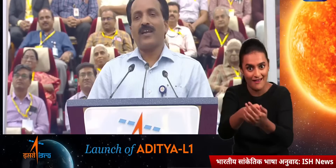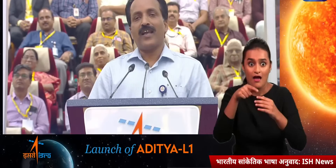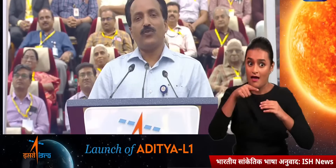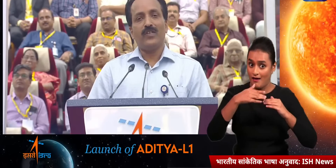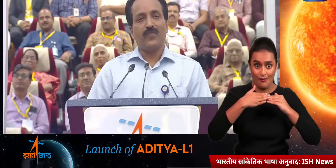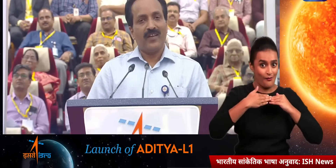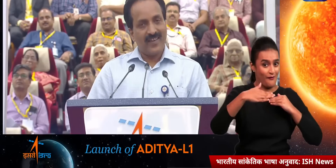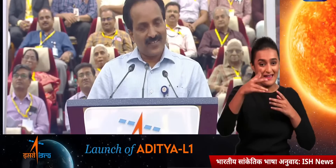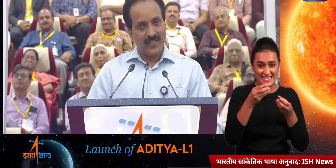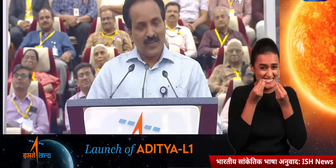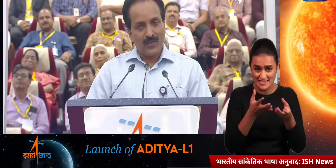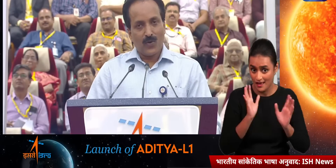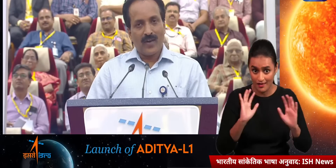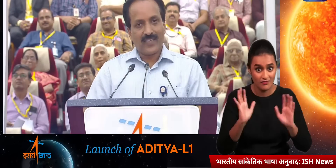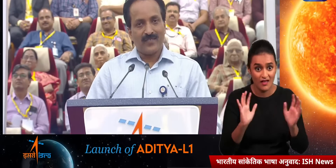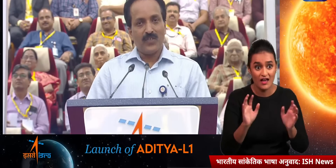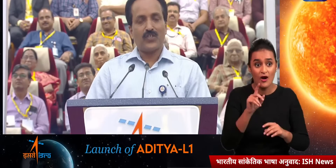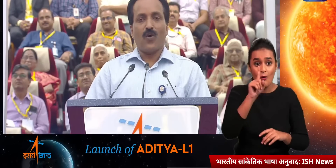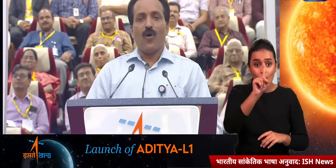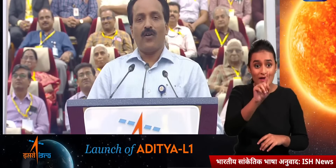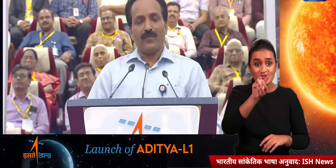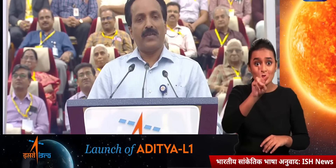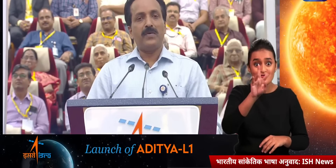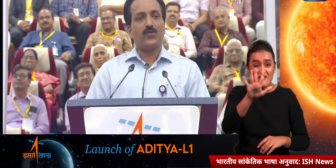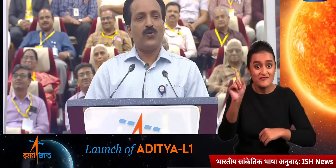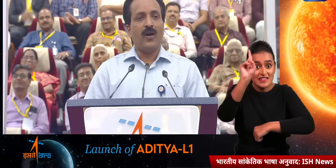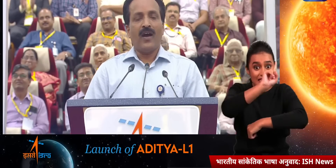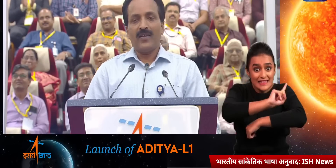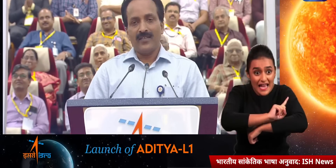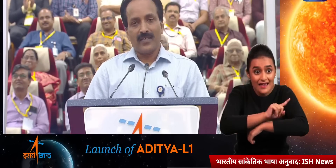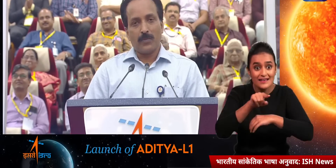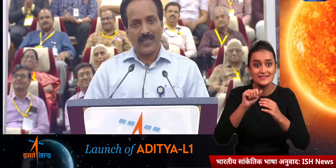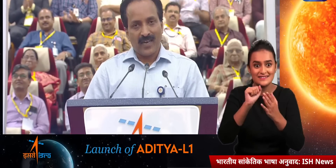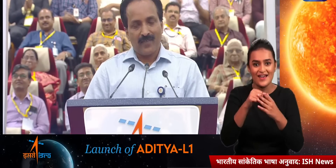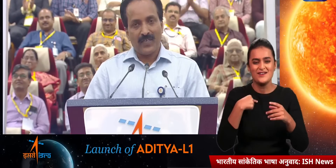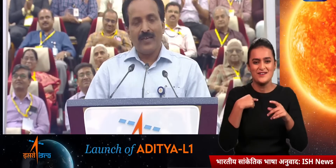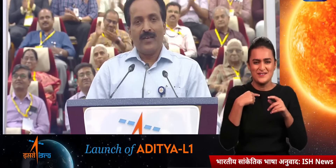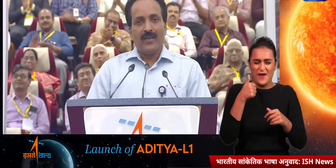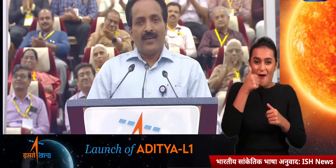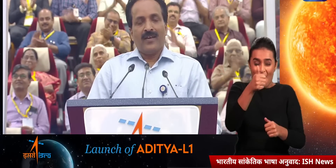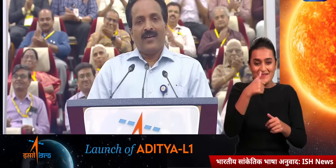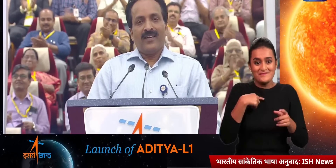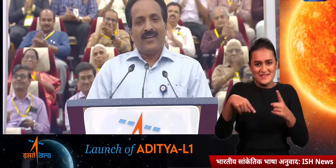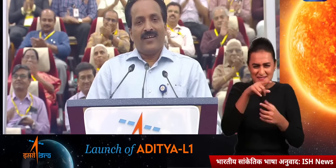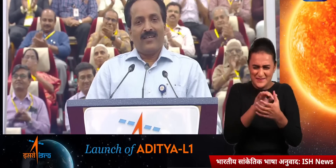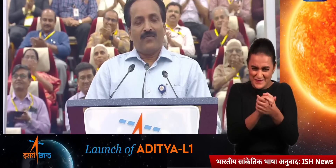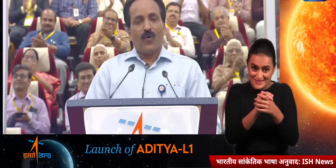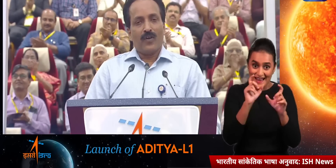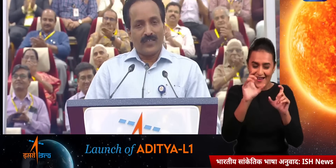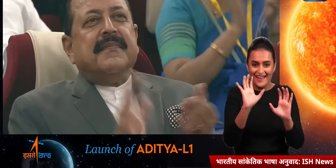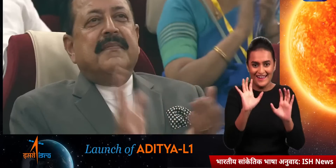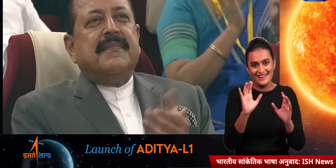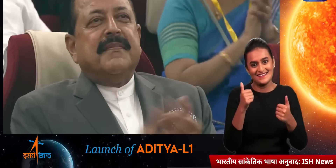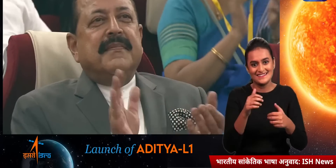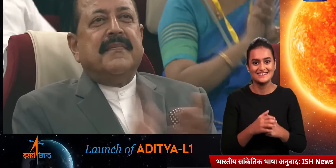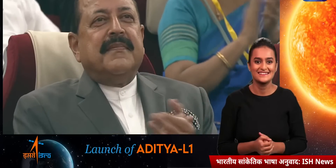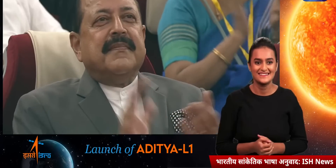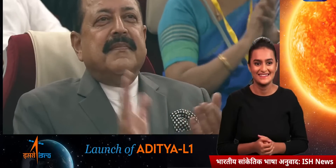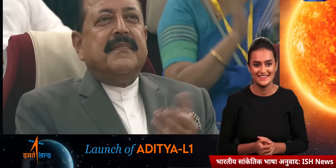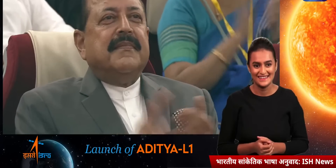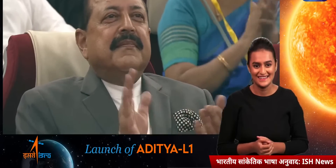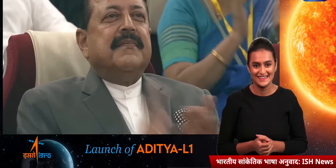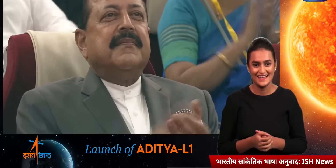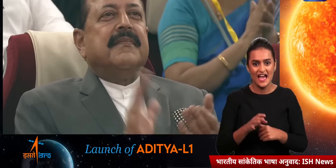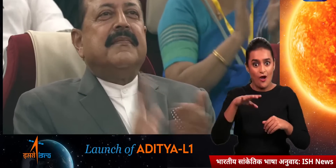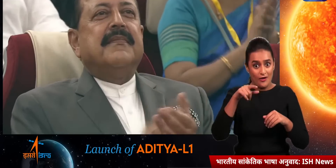almost 125 days. So let us wish all the very best to Aditya spacecraft for its long journey and